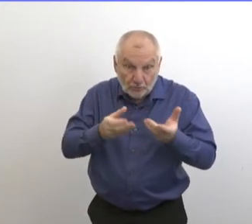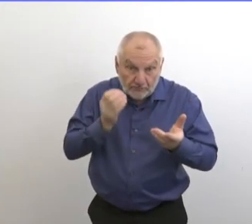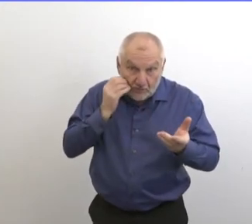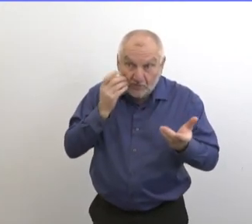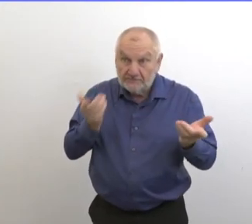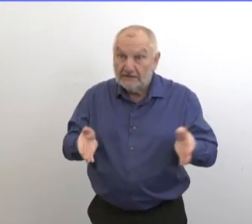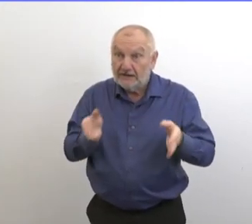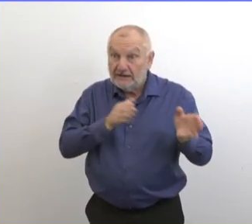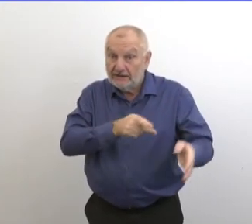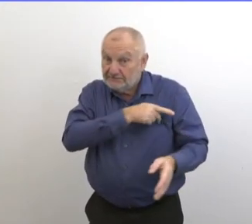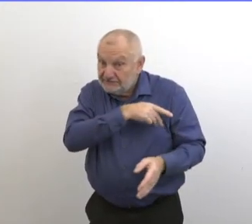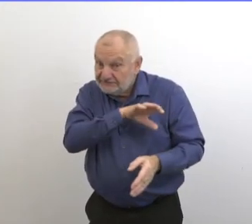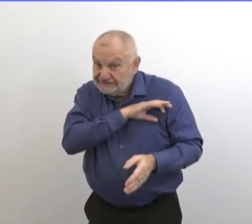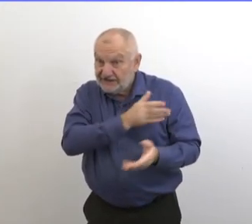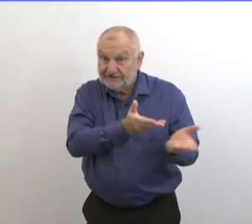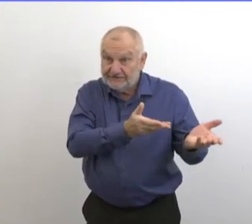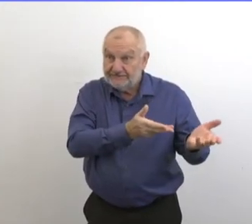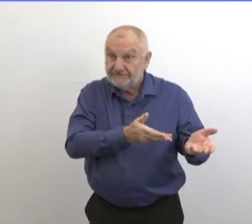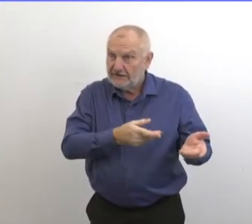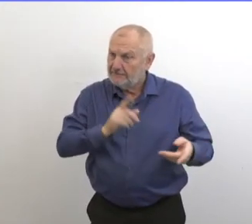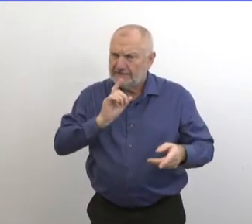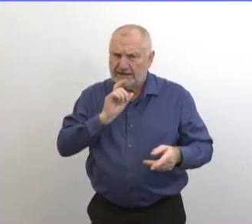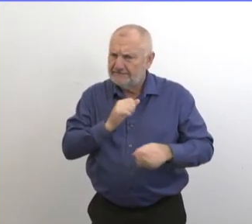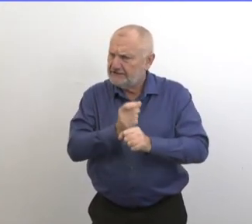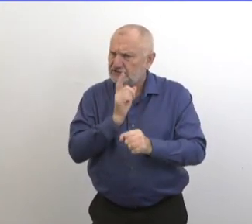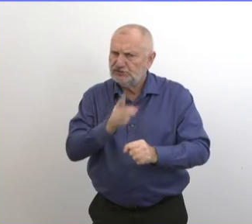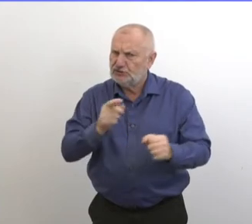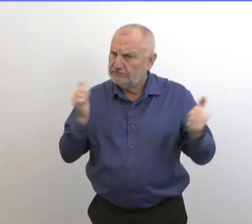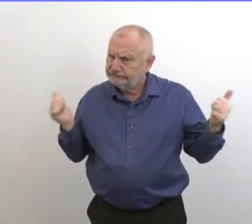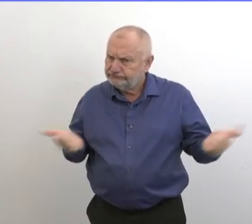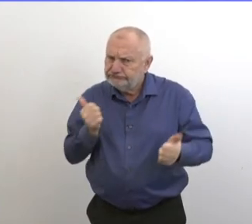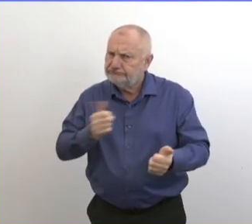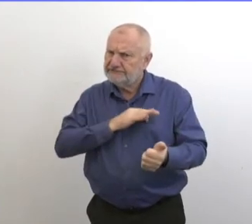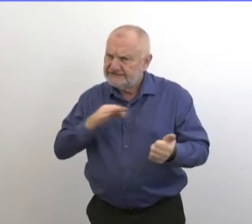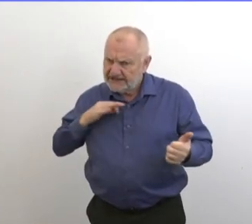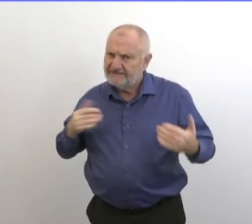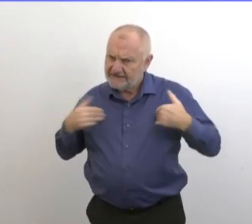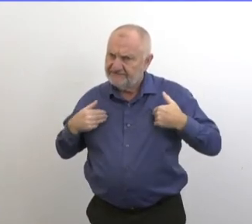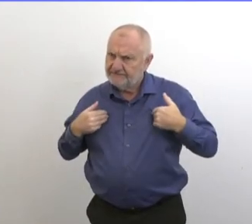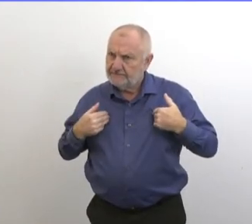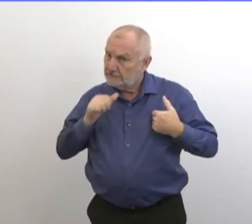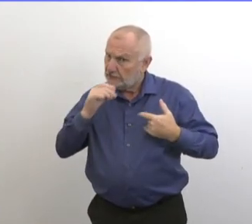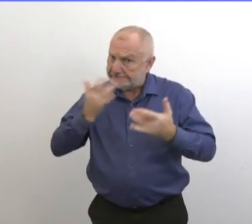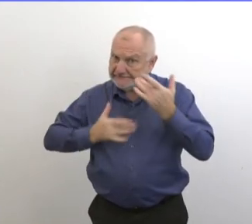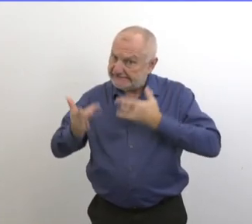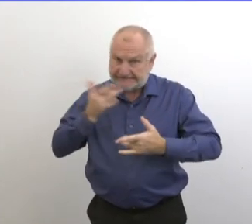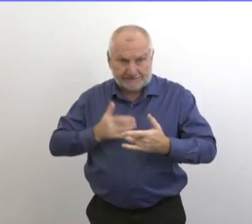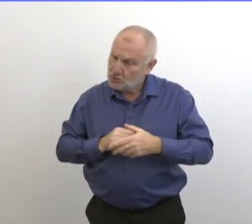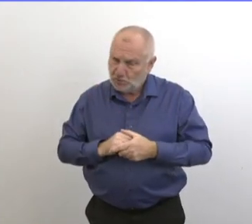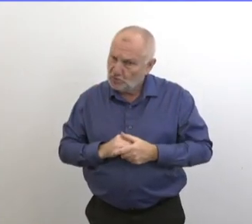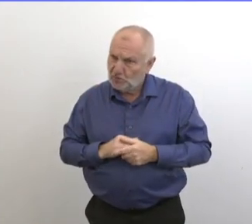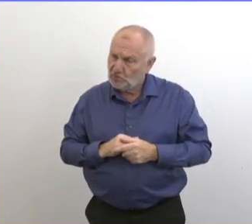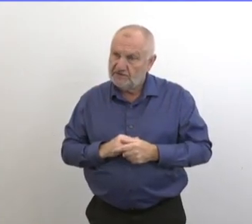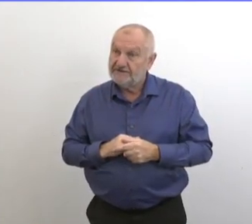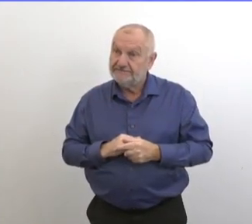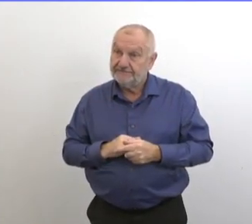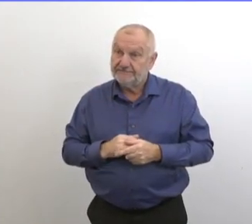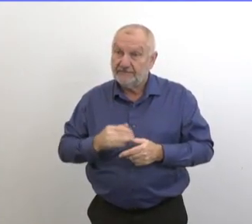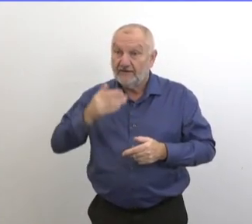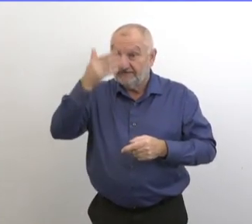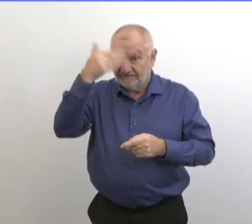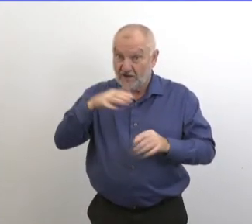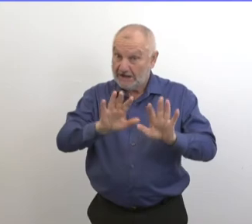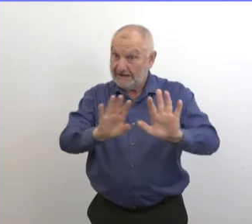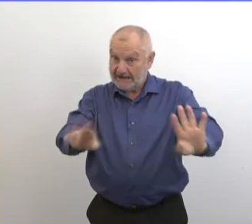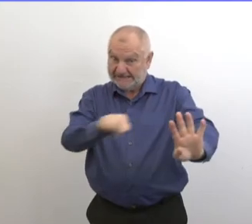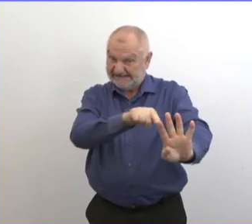in personal care homes. We want to ensure that we have those necessarily frontline, you know, staff who are working directly with our clients,